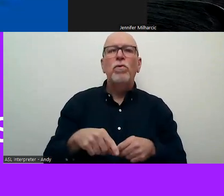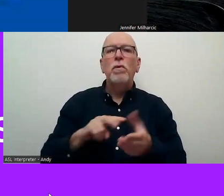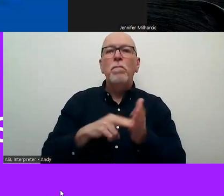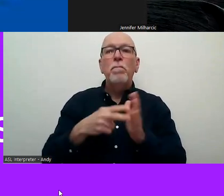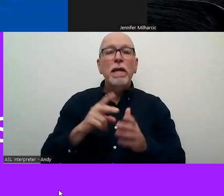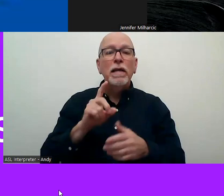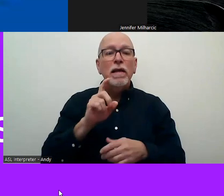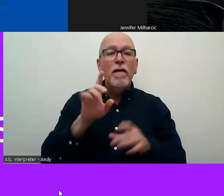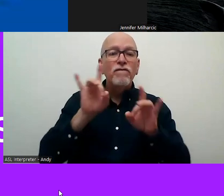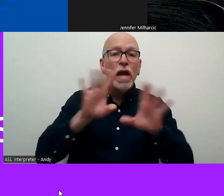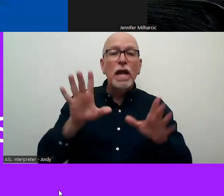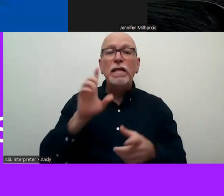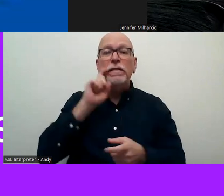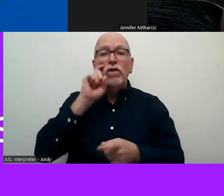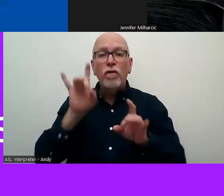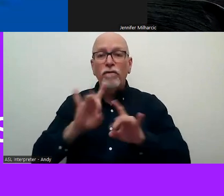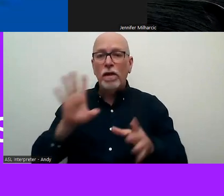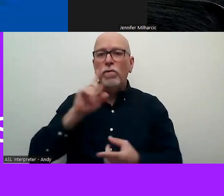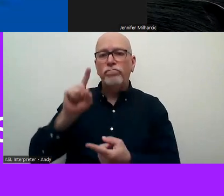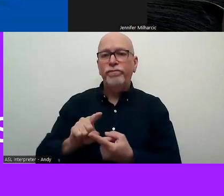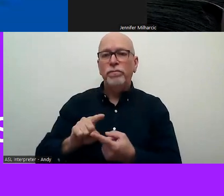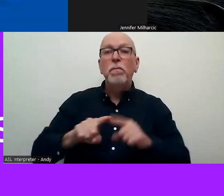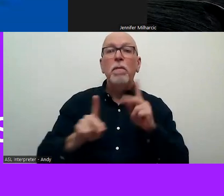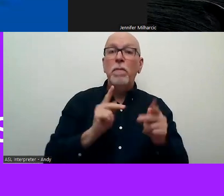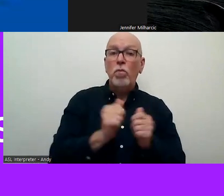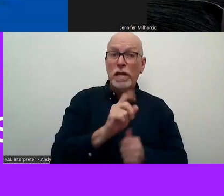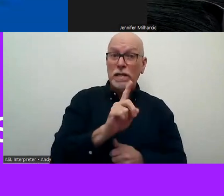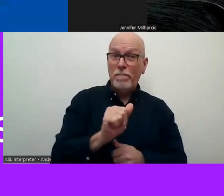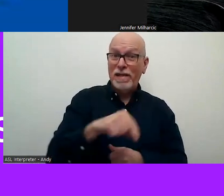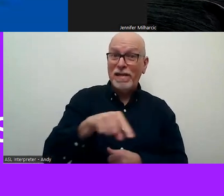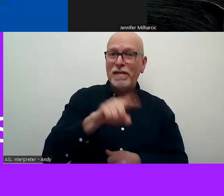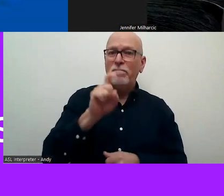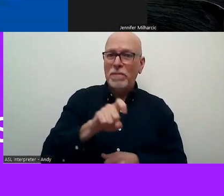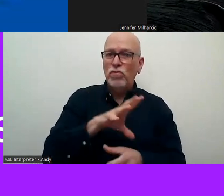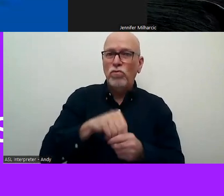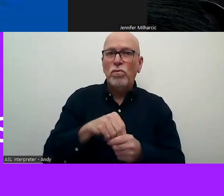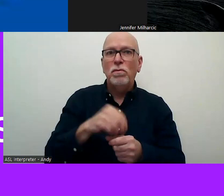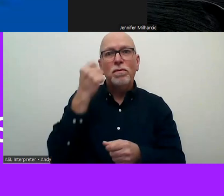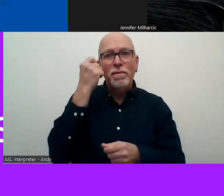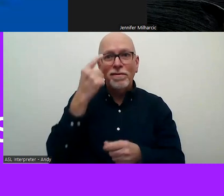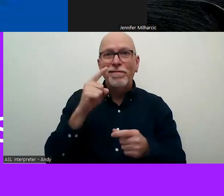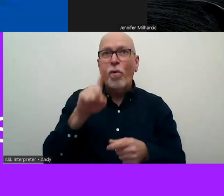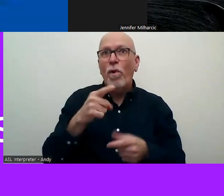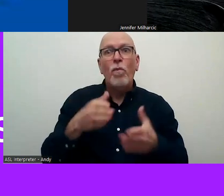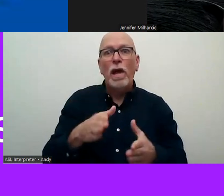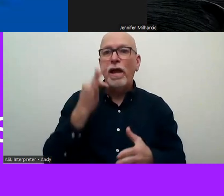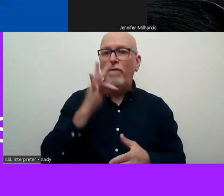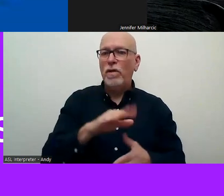sexual violence to decrease but people with disabilities can only be included if their access needs are met